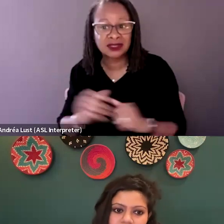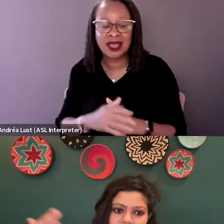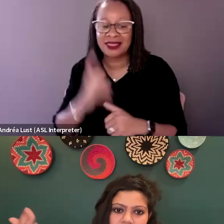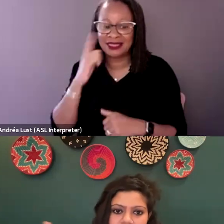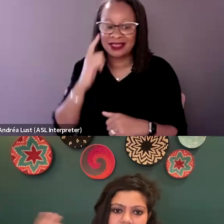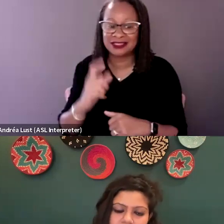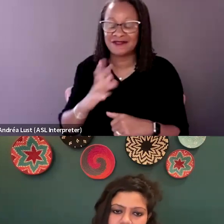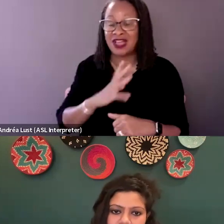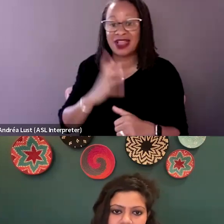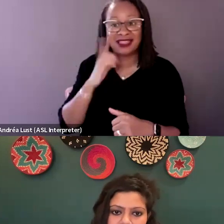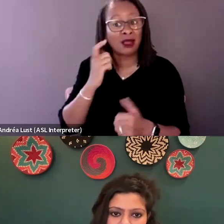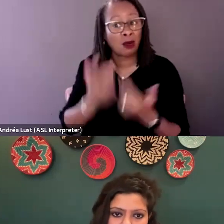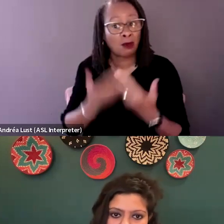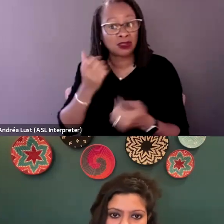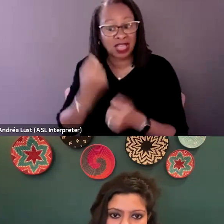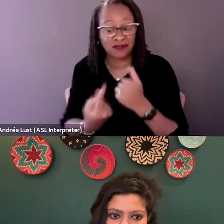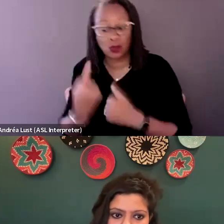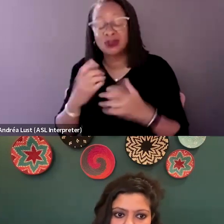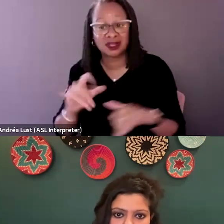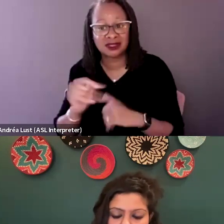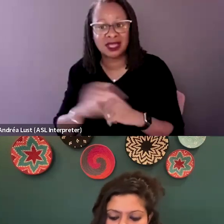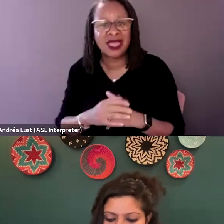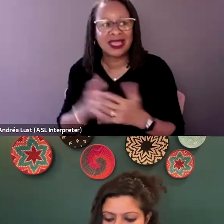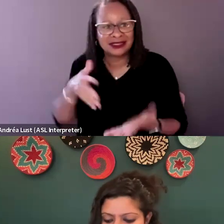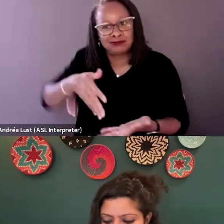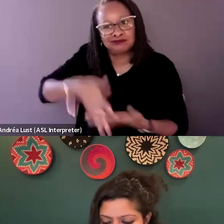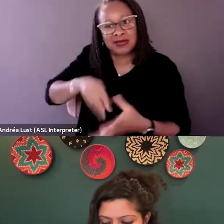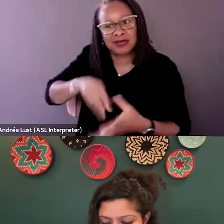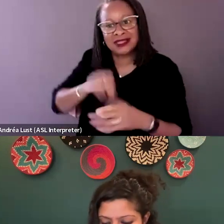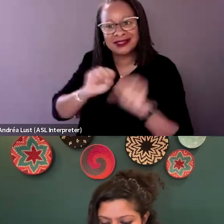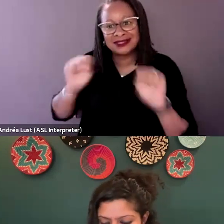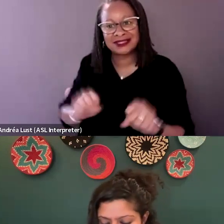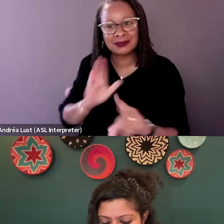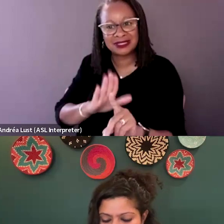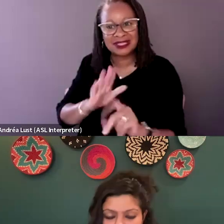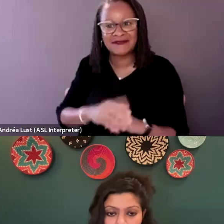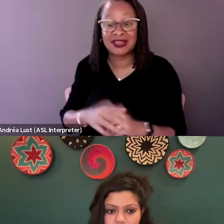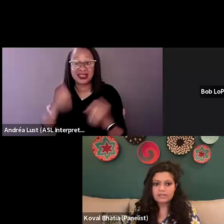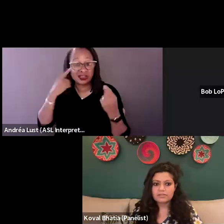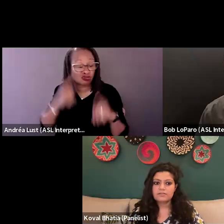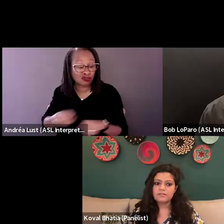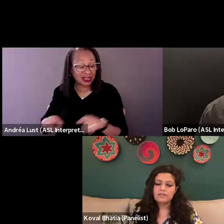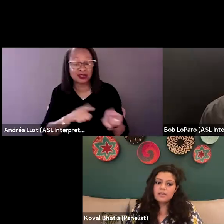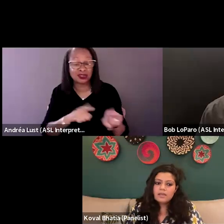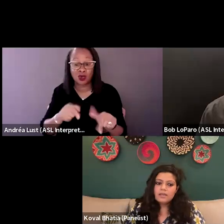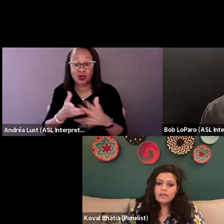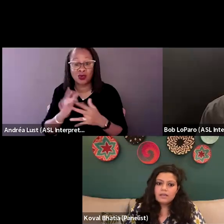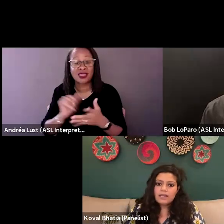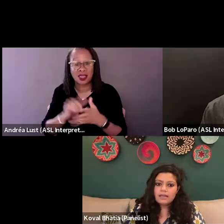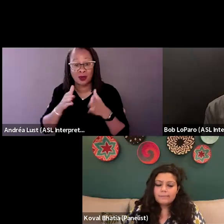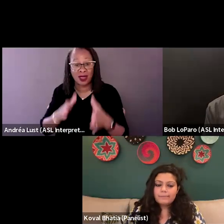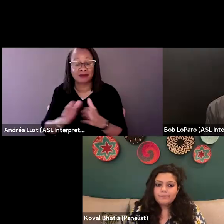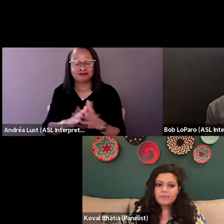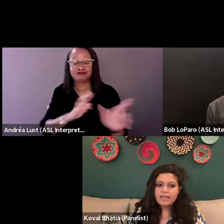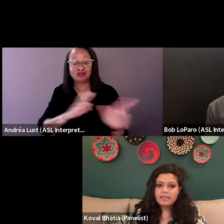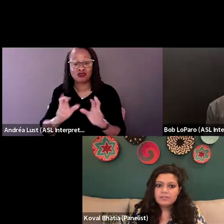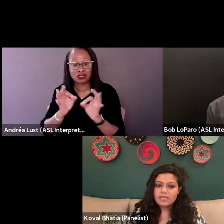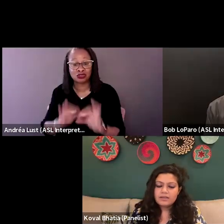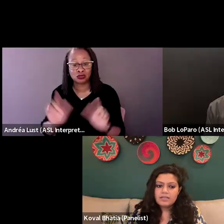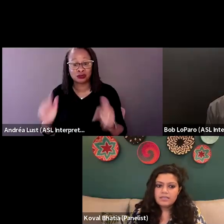allows me to say, you know what, this is the film and this is how it will stay. And it'll be completely unchanged by the structures of funding and